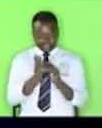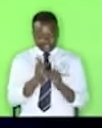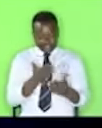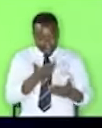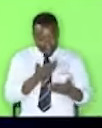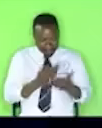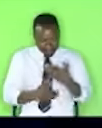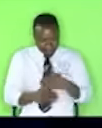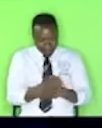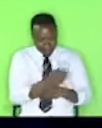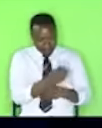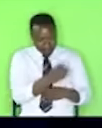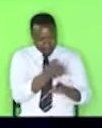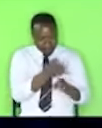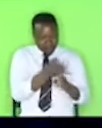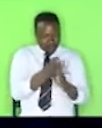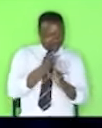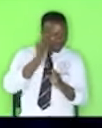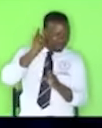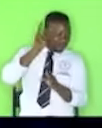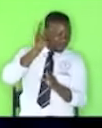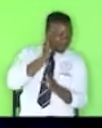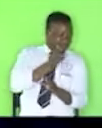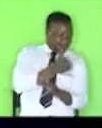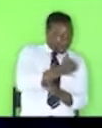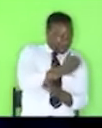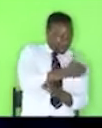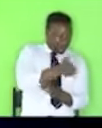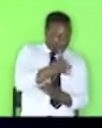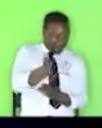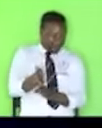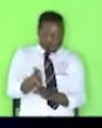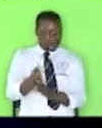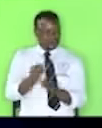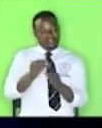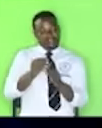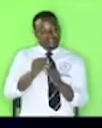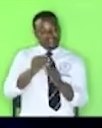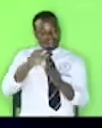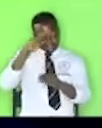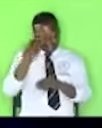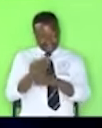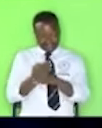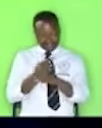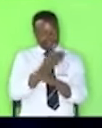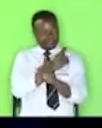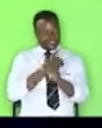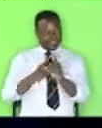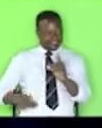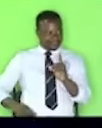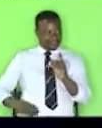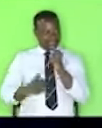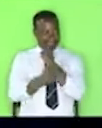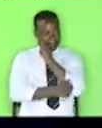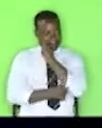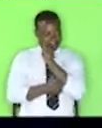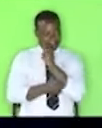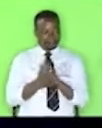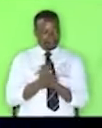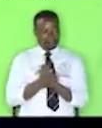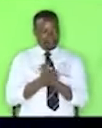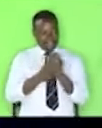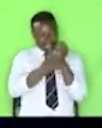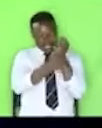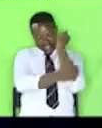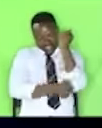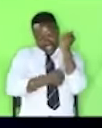Messiah, the son of David, the son of Abraham. Next verse. Abraham was the